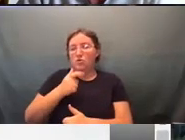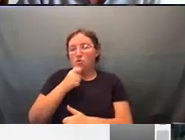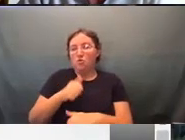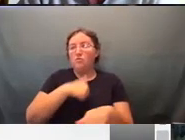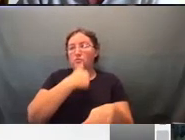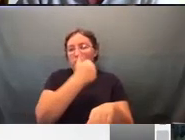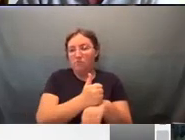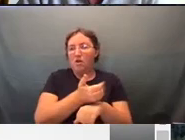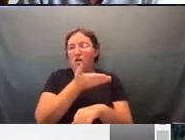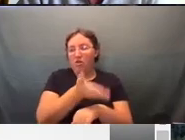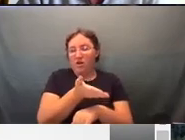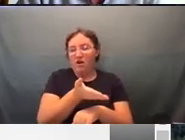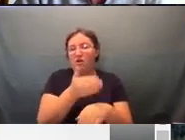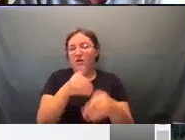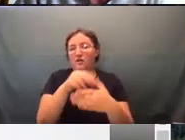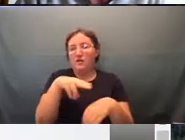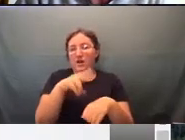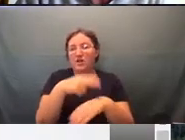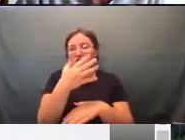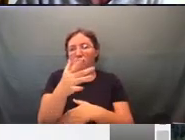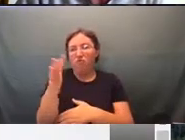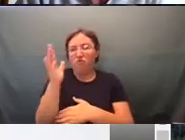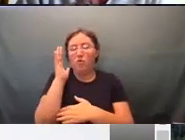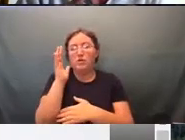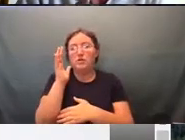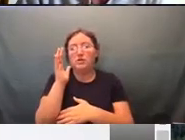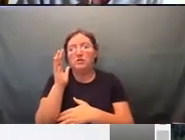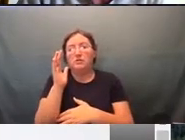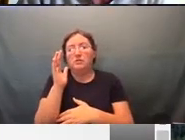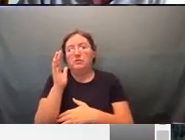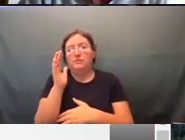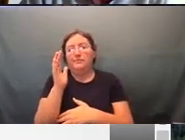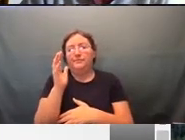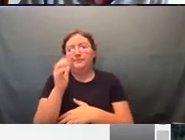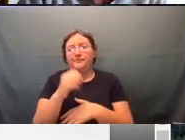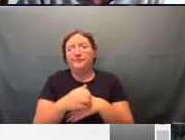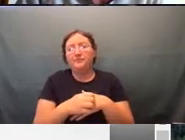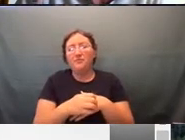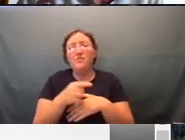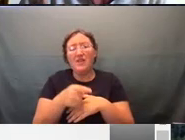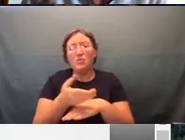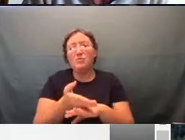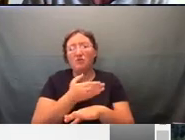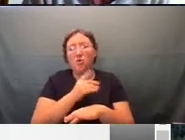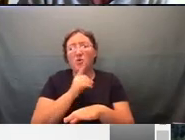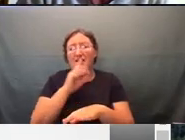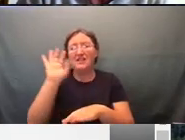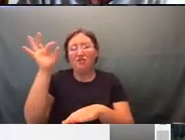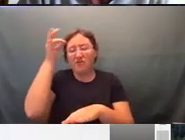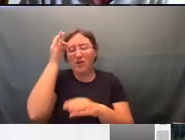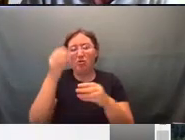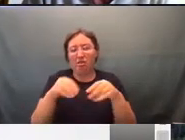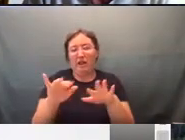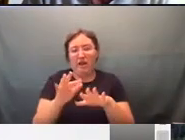the national forest, or even more broadly, just like, I think this was even before it was a federally protected